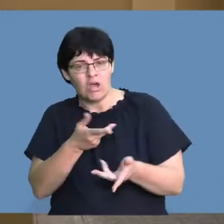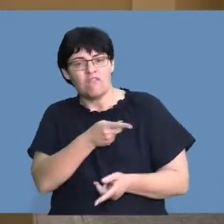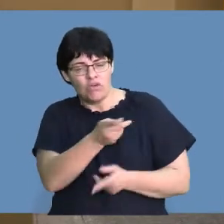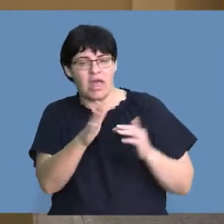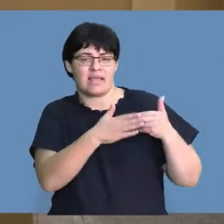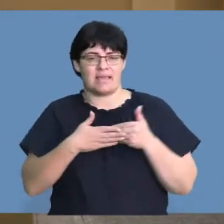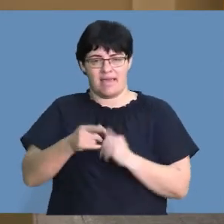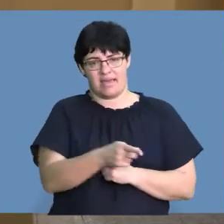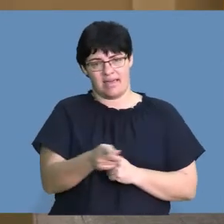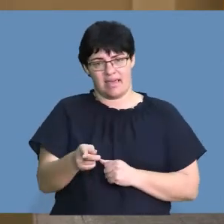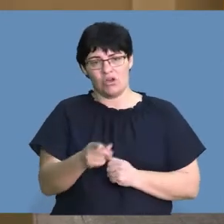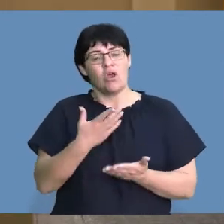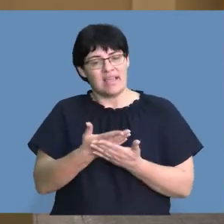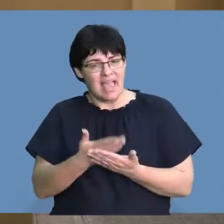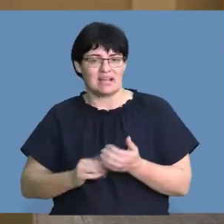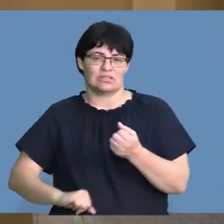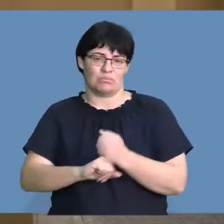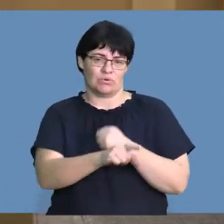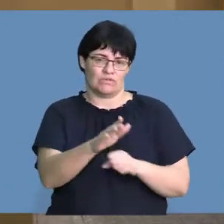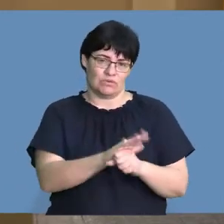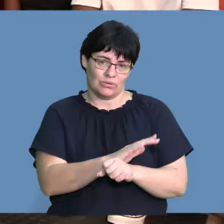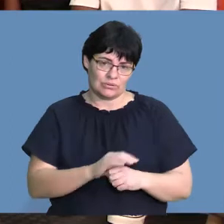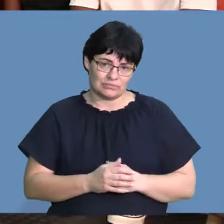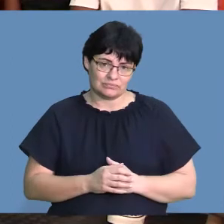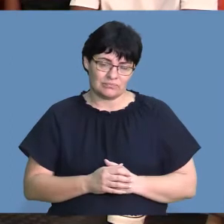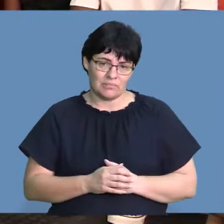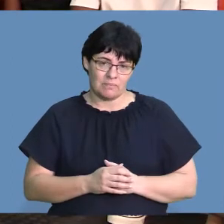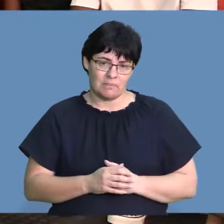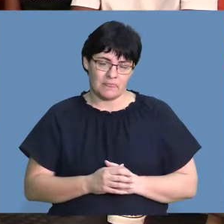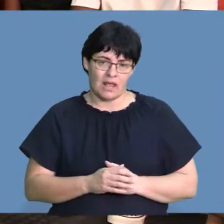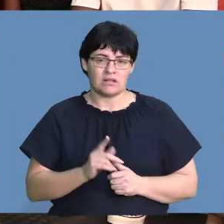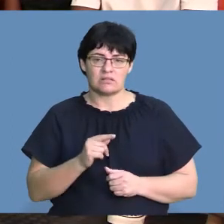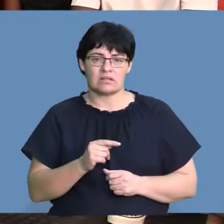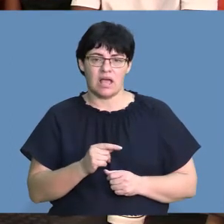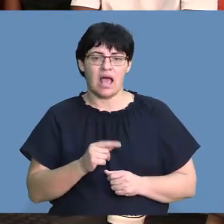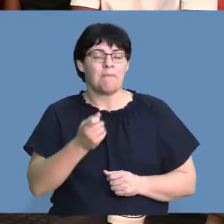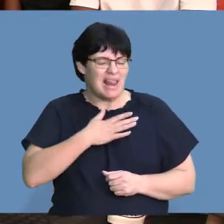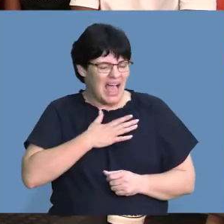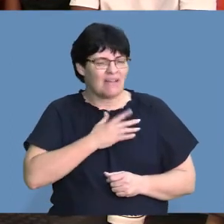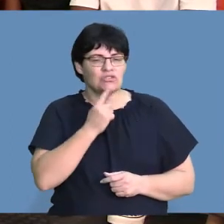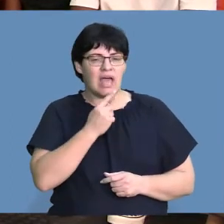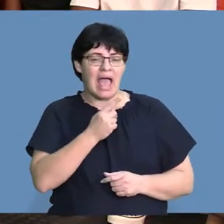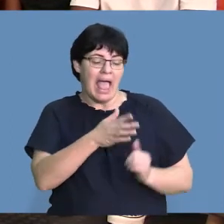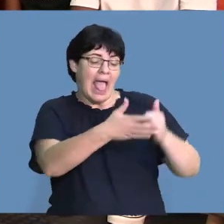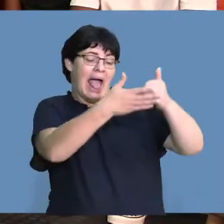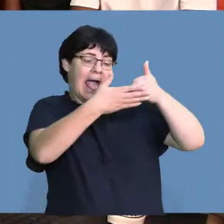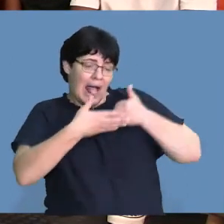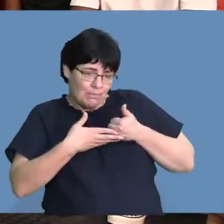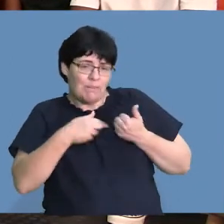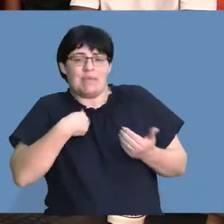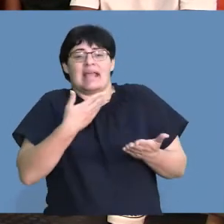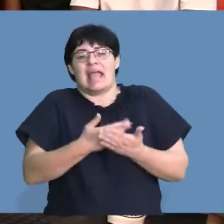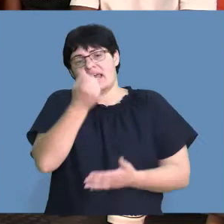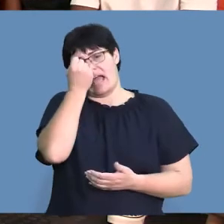those who are in your care and you're able to support them. I love the help me understand, because most of the